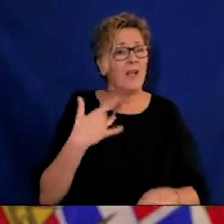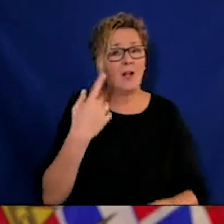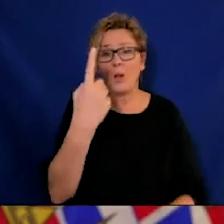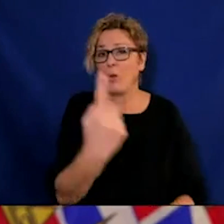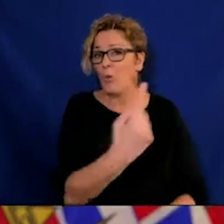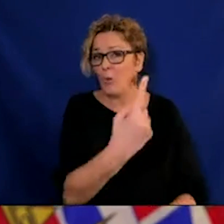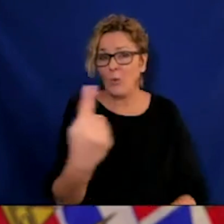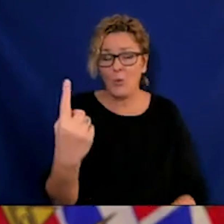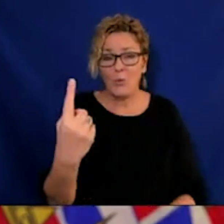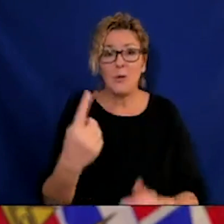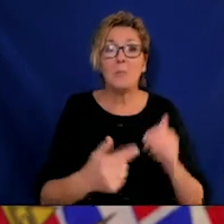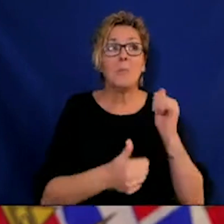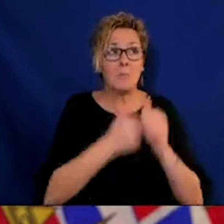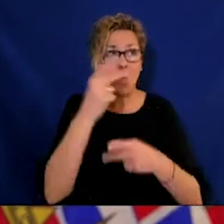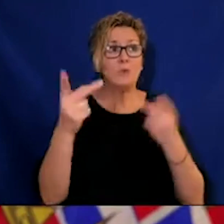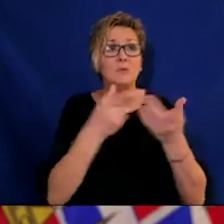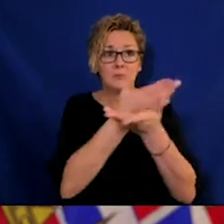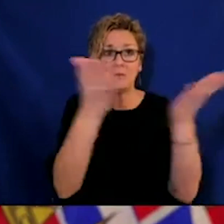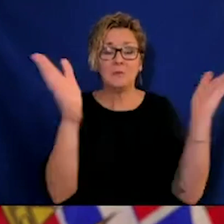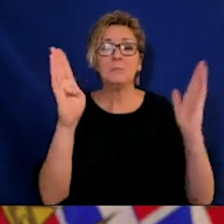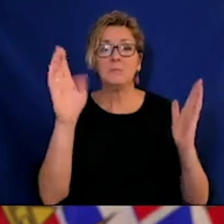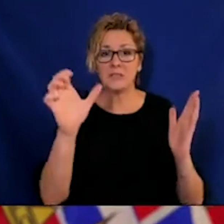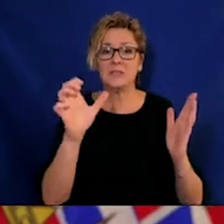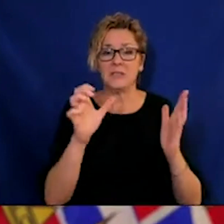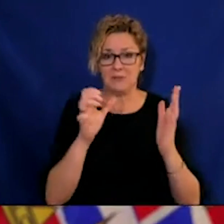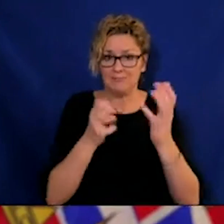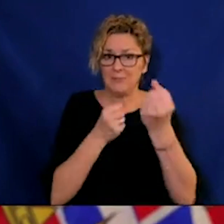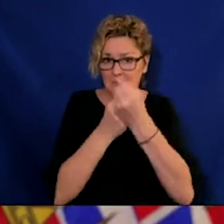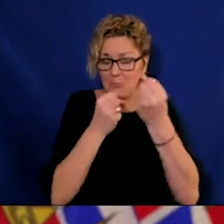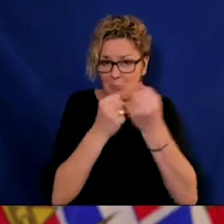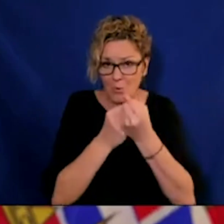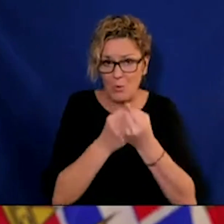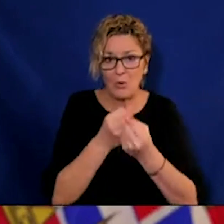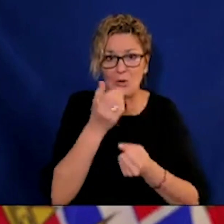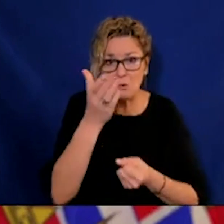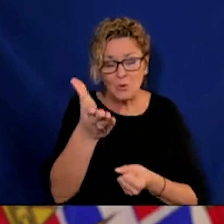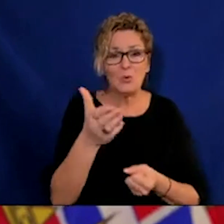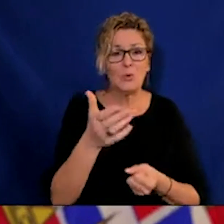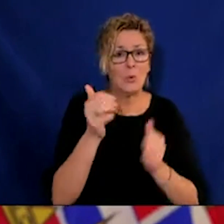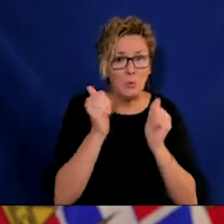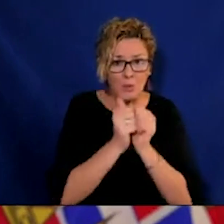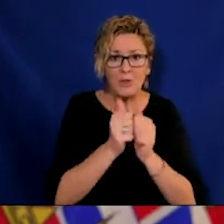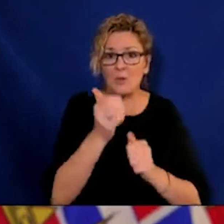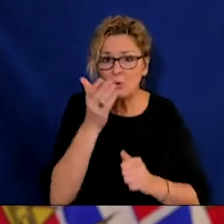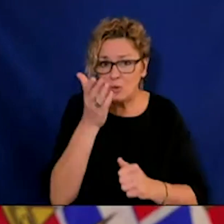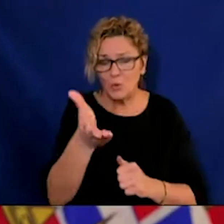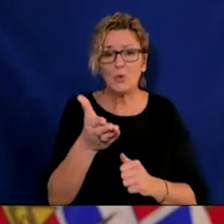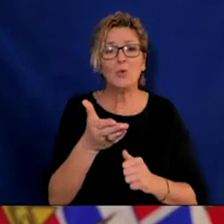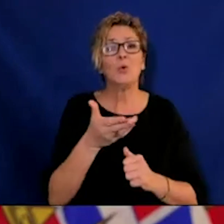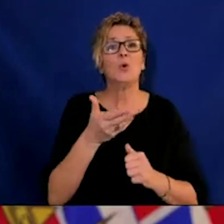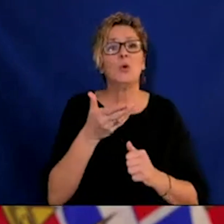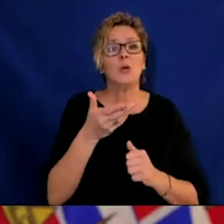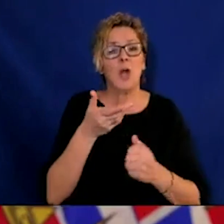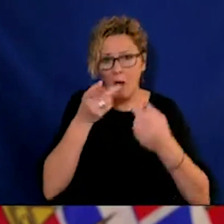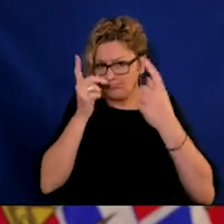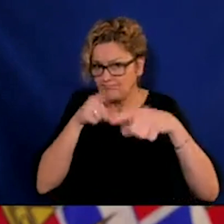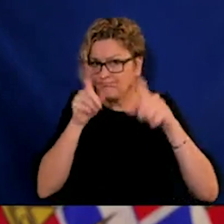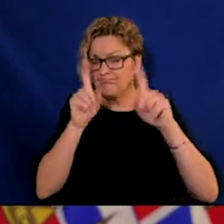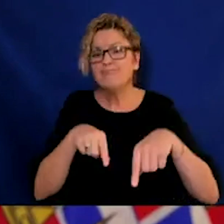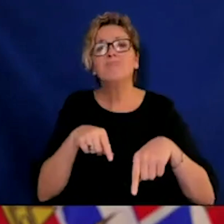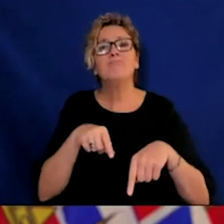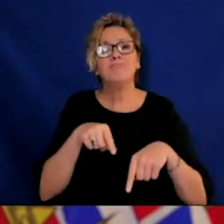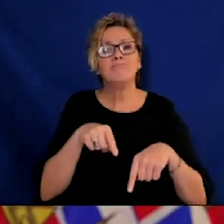are wearing masks. Most people are sticking to their households. Most people recognize, they understand